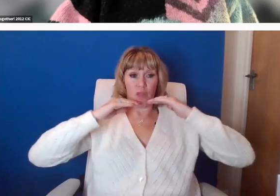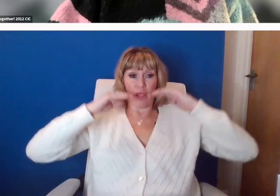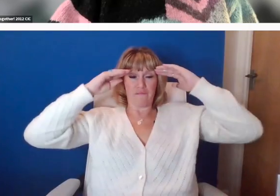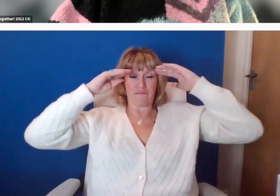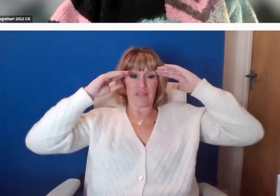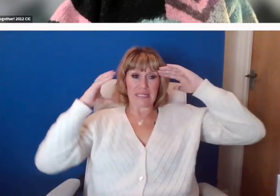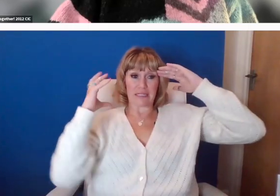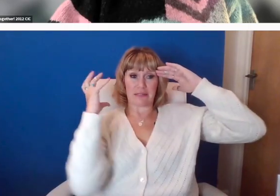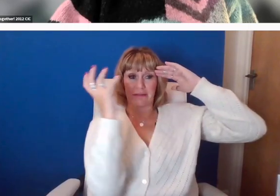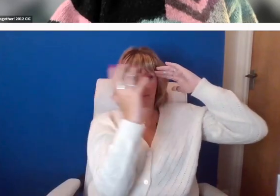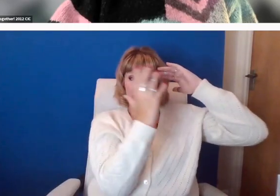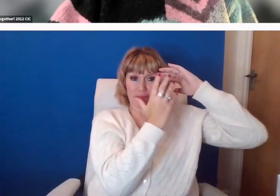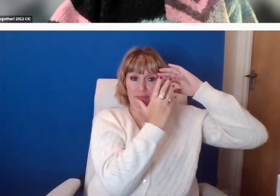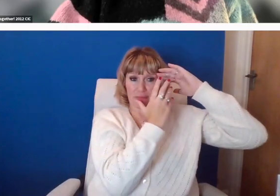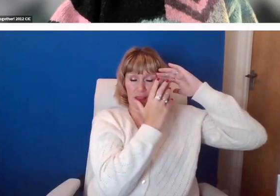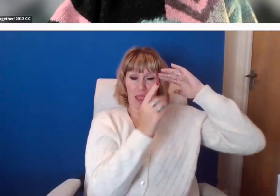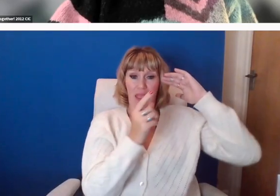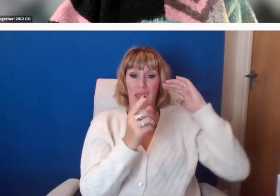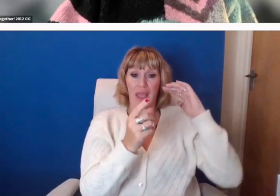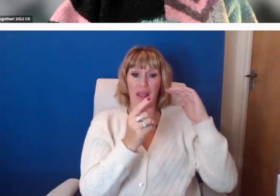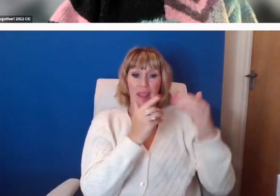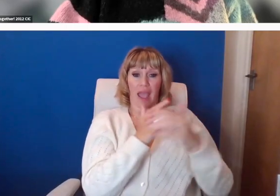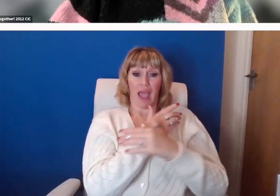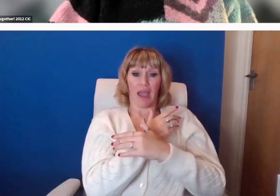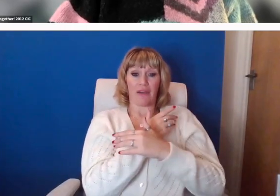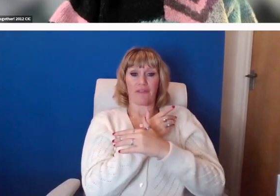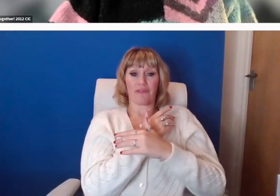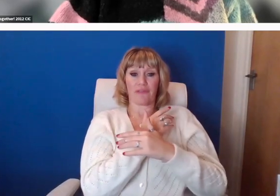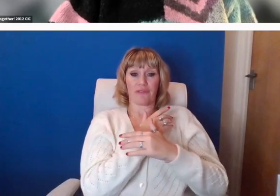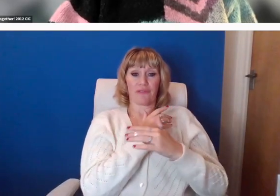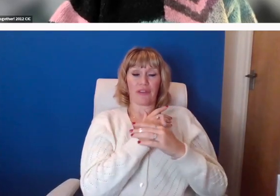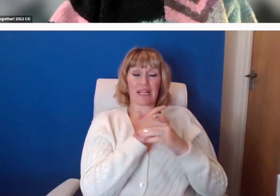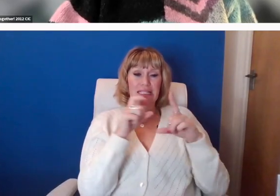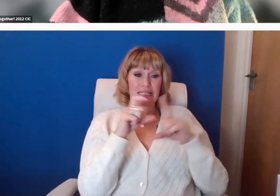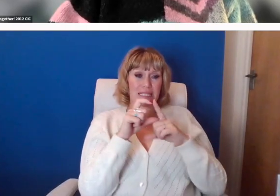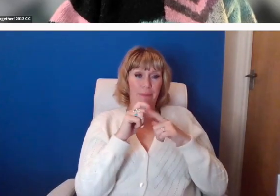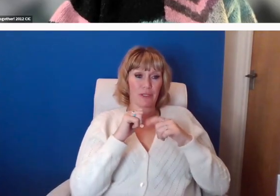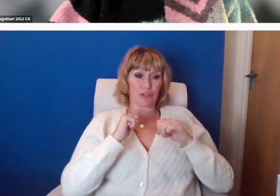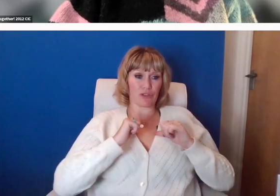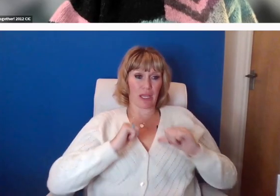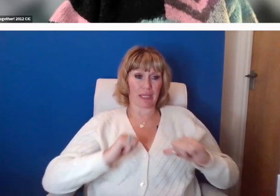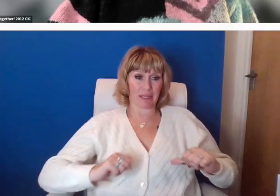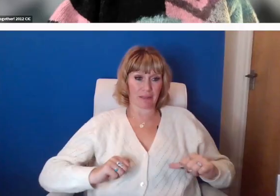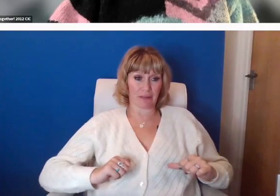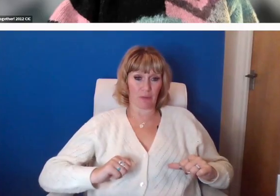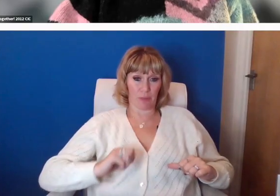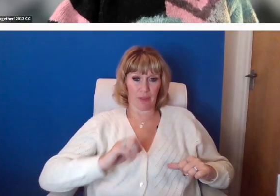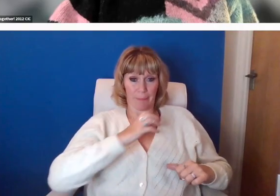wearing a denim jacket with oversized badges on and a brown and white spotted shirt.